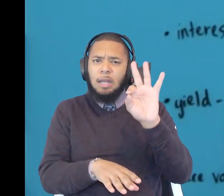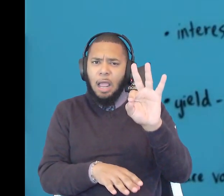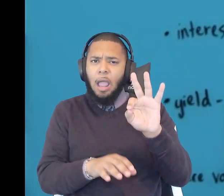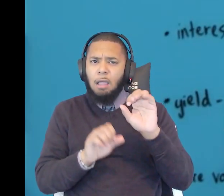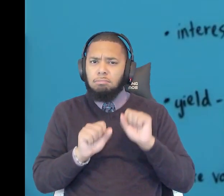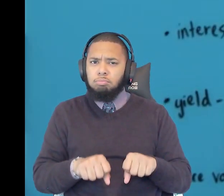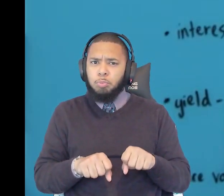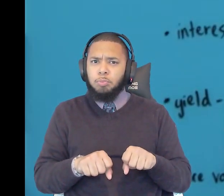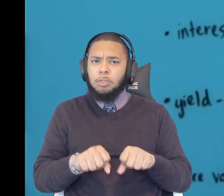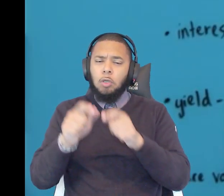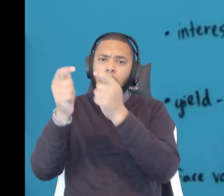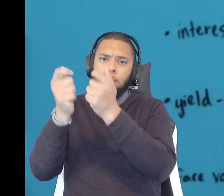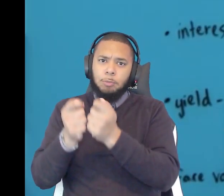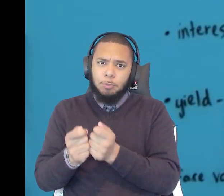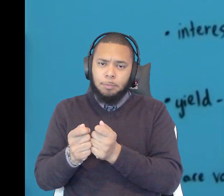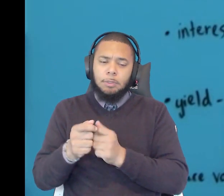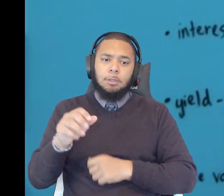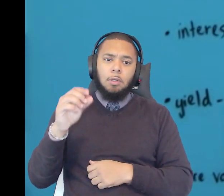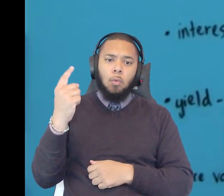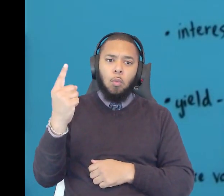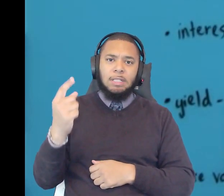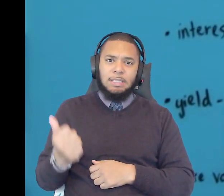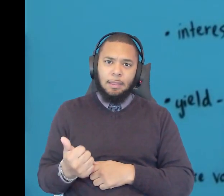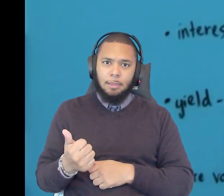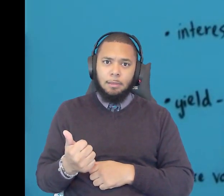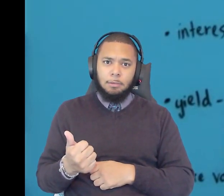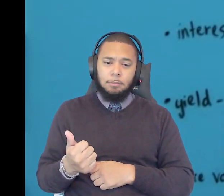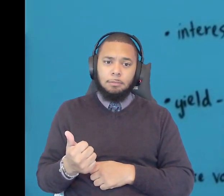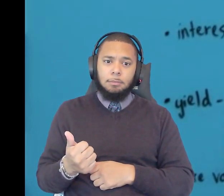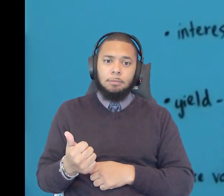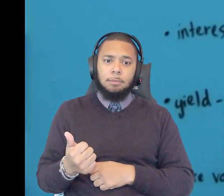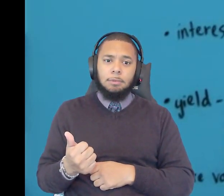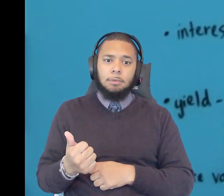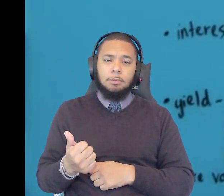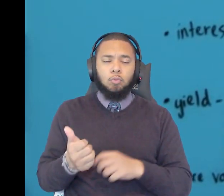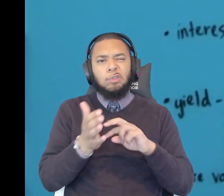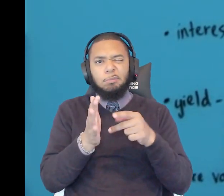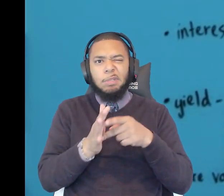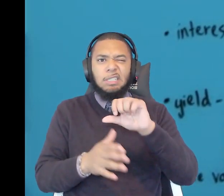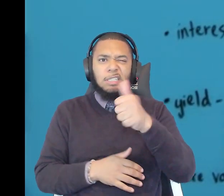we'll get 1/10, which is the same as 10%.